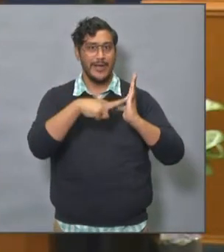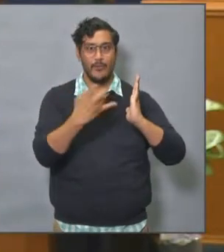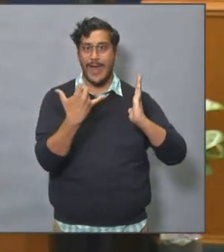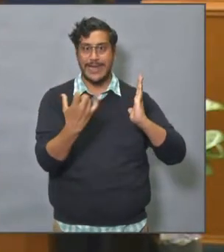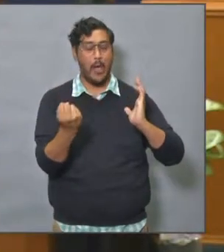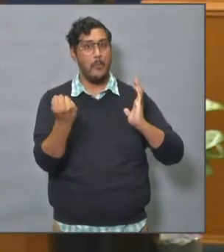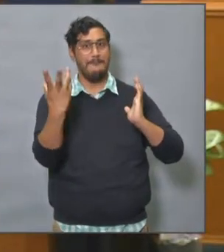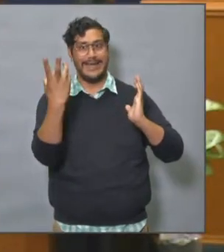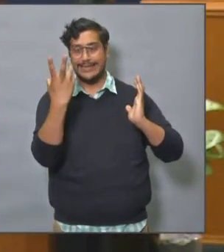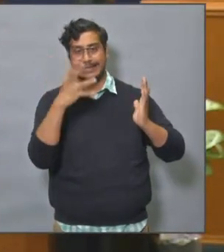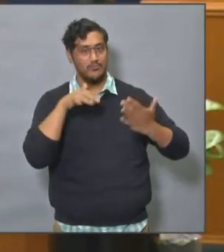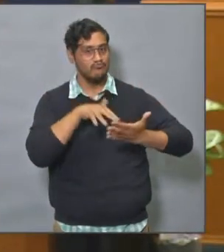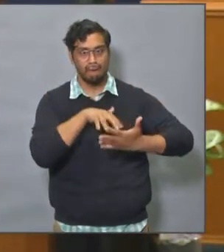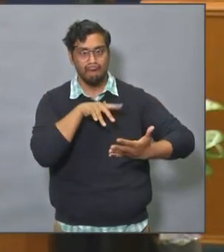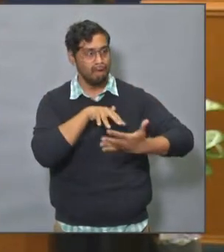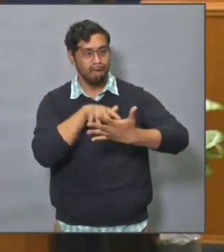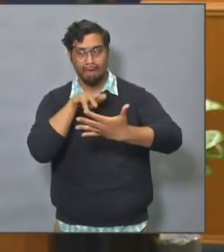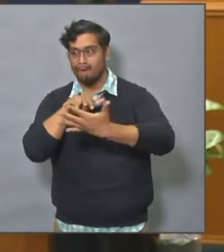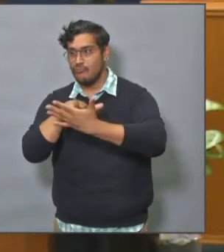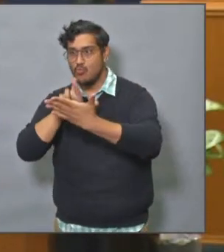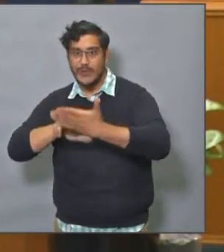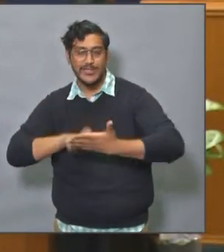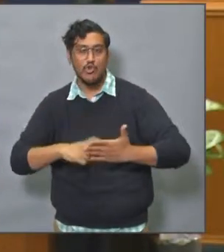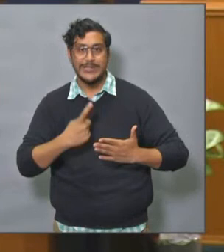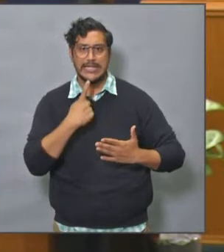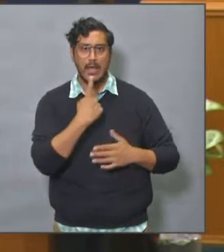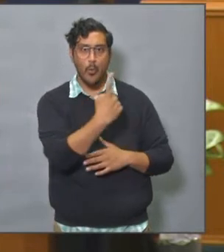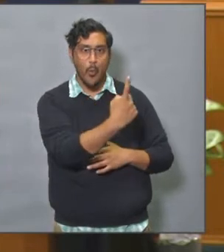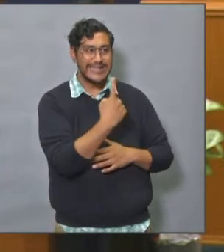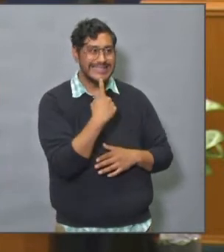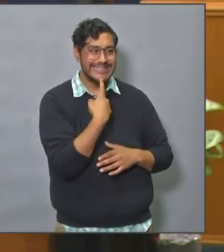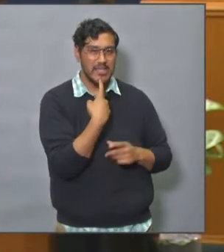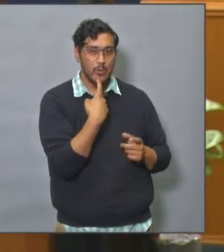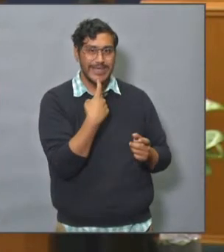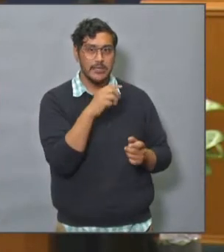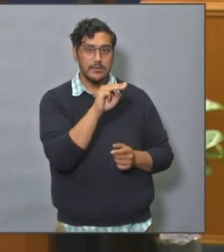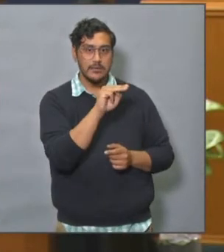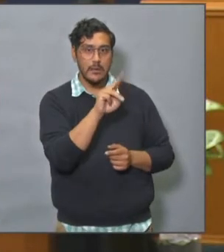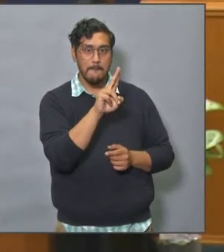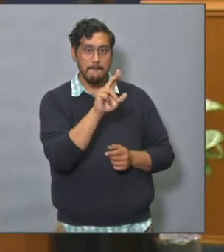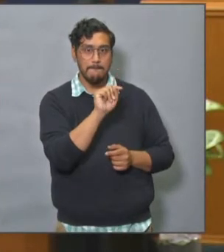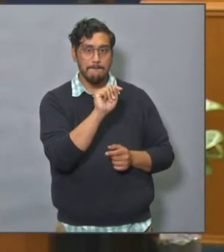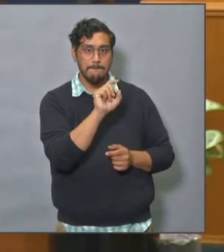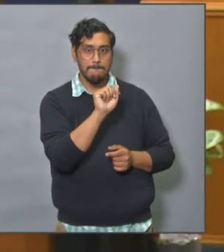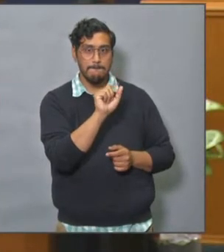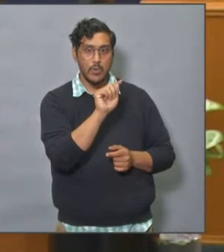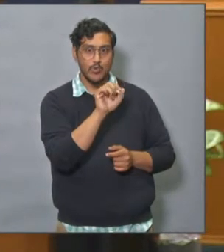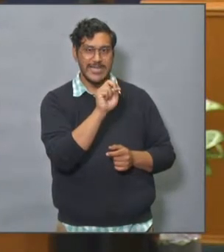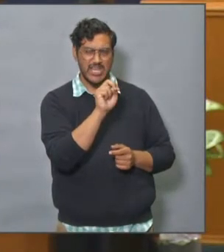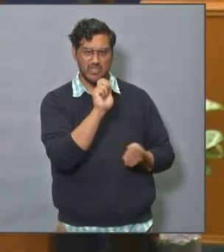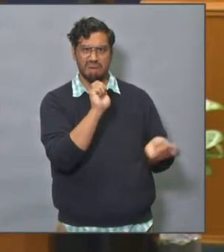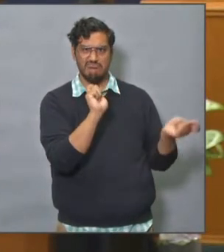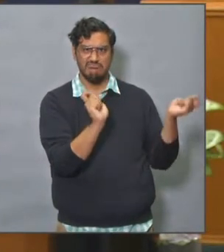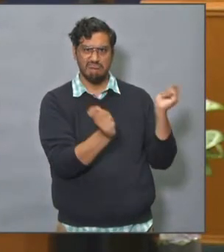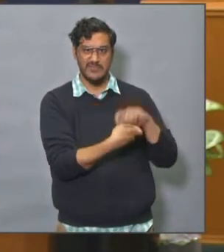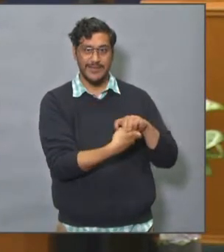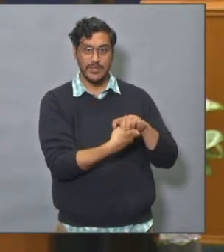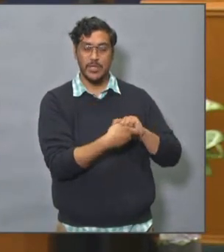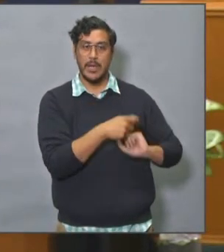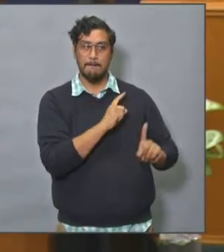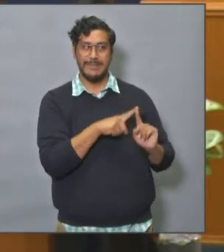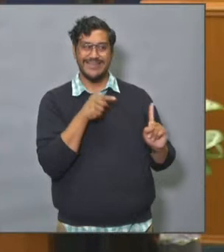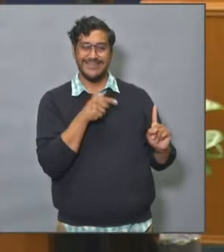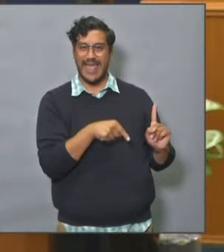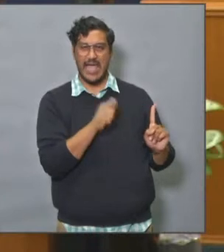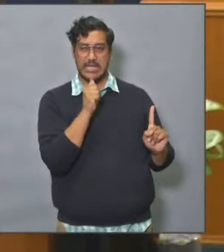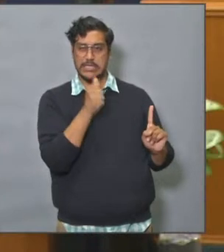ample studies that indicate that there have been at least one serious mutation, but that mutation doesn't seem like it's